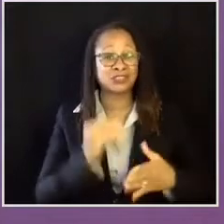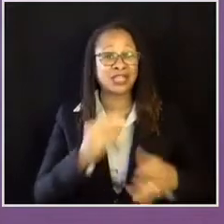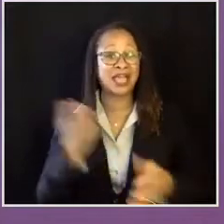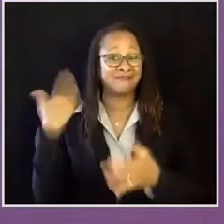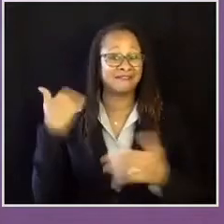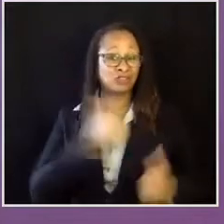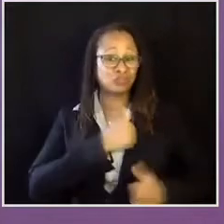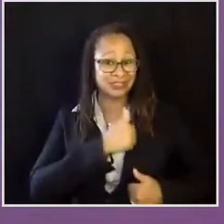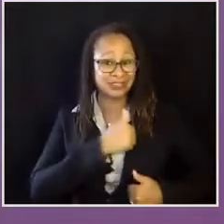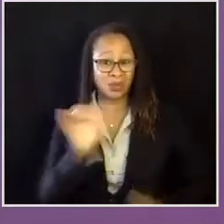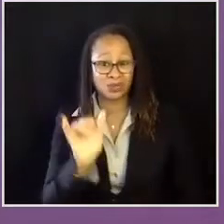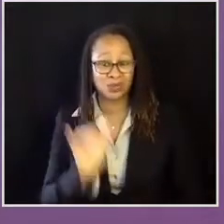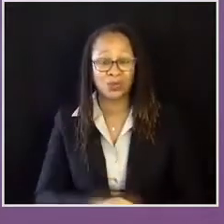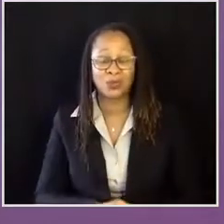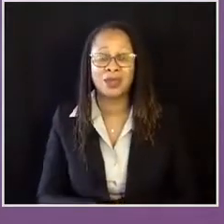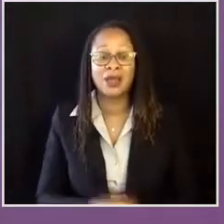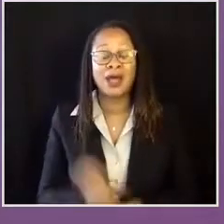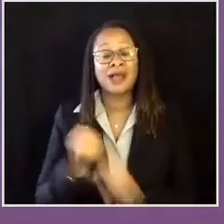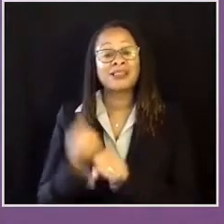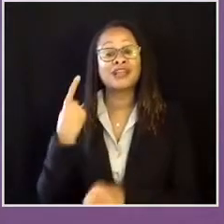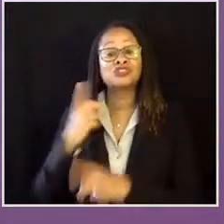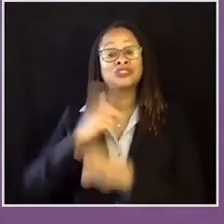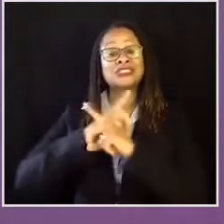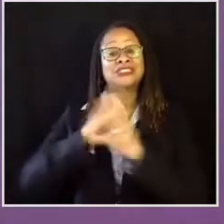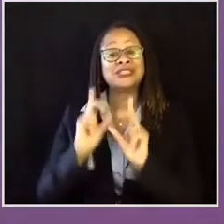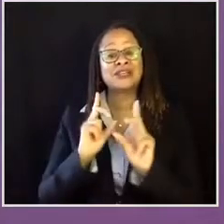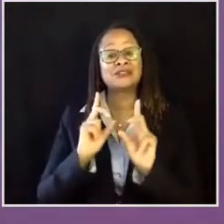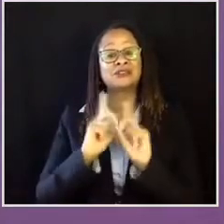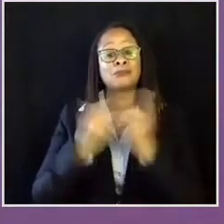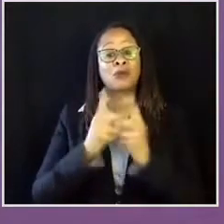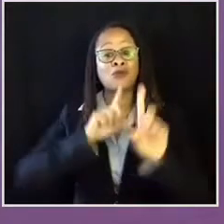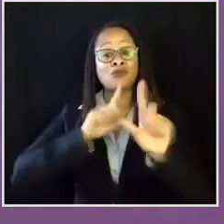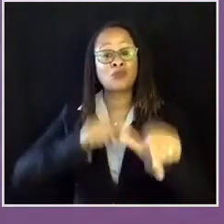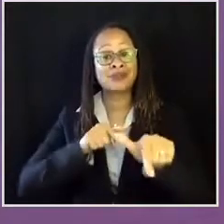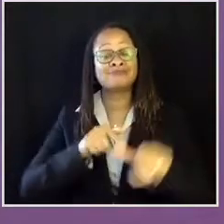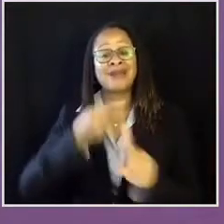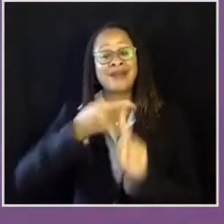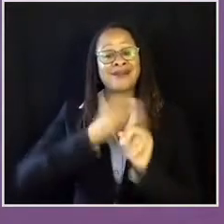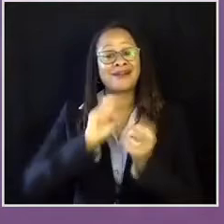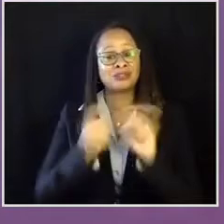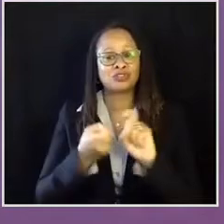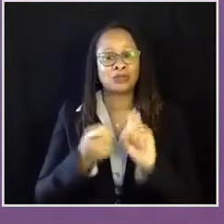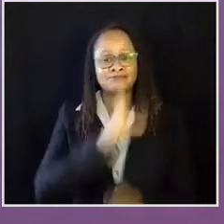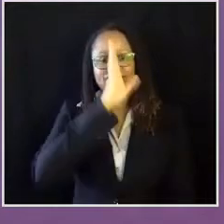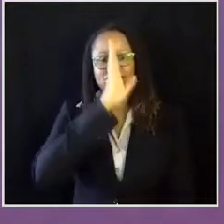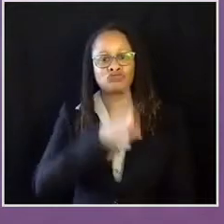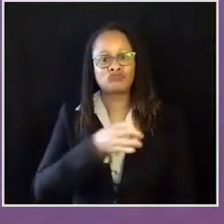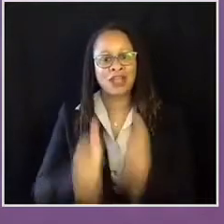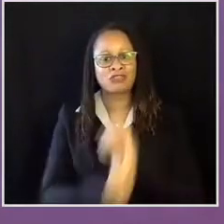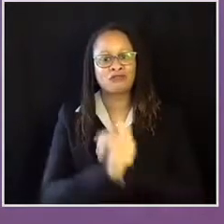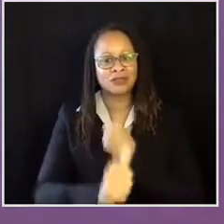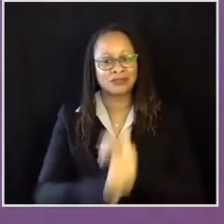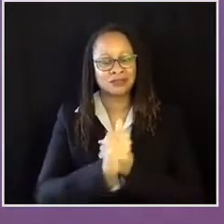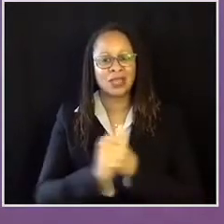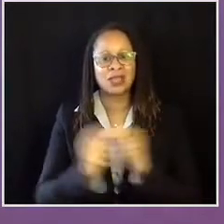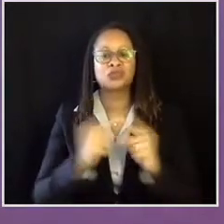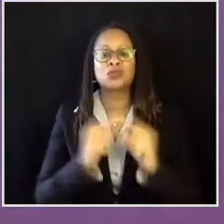year, the Defense Department reported that climate change is a direct threat to more